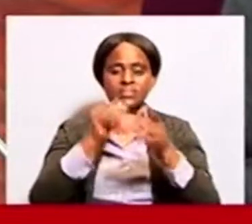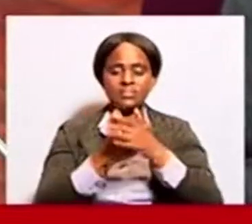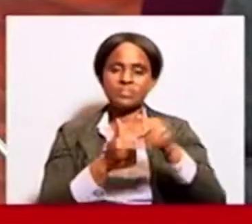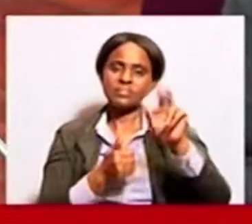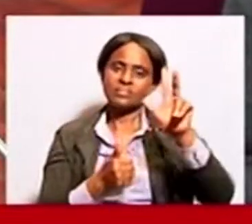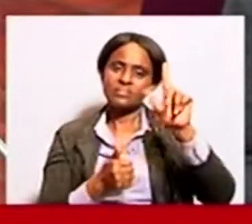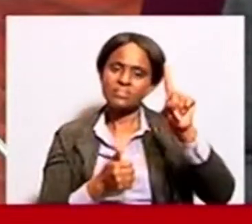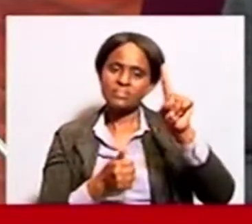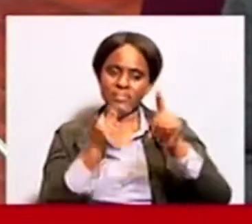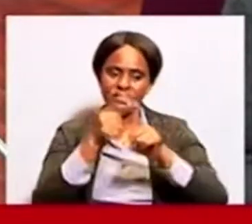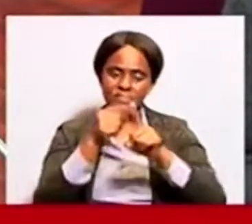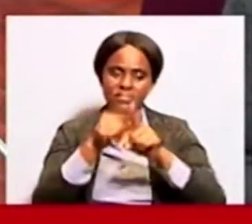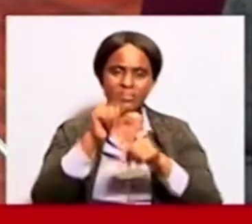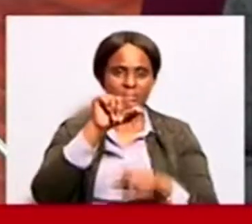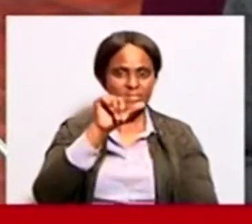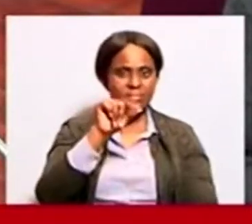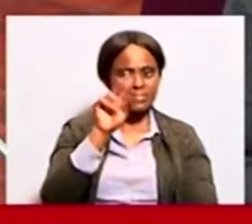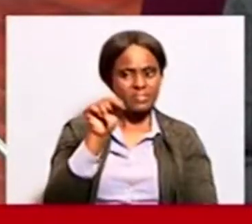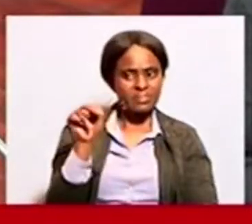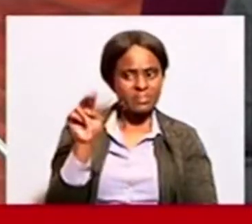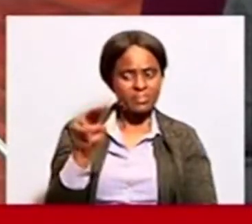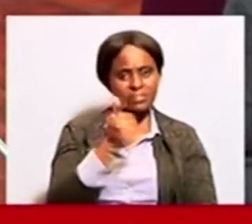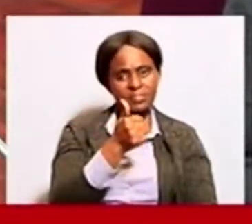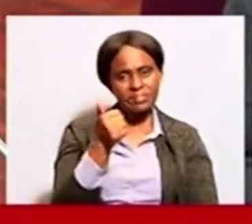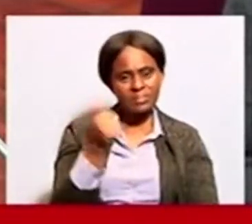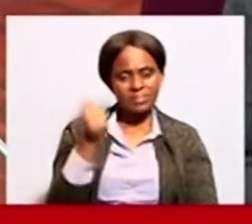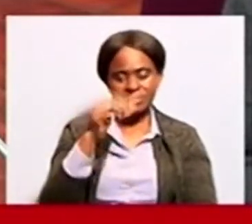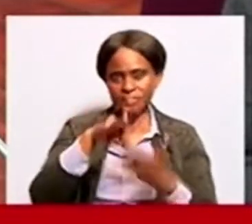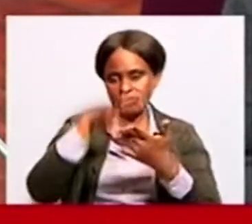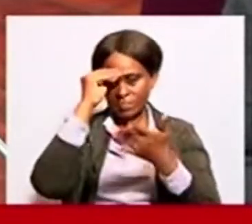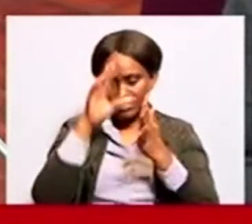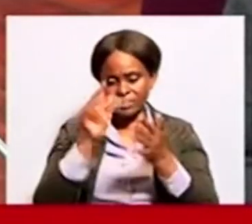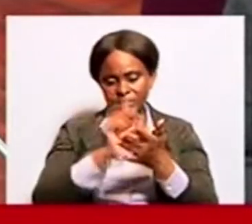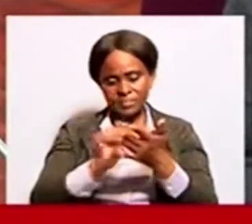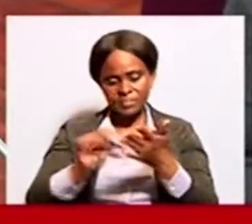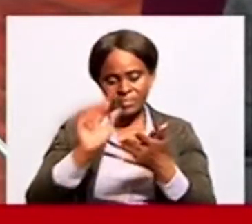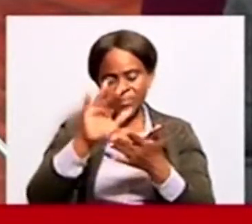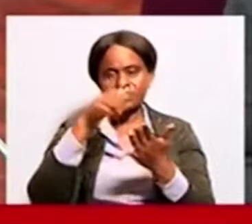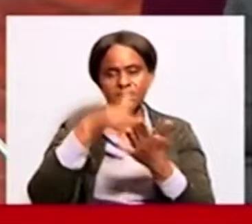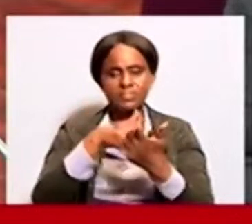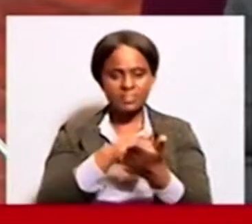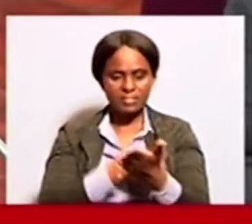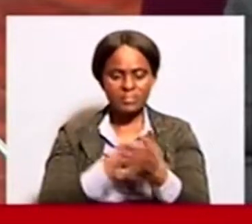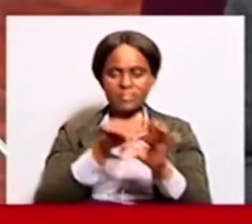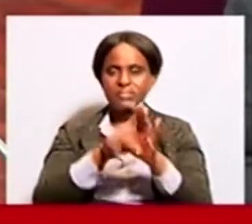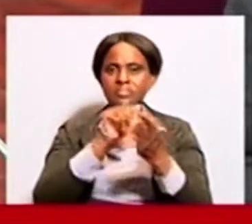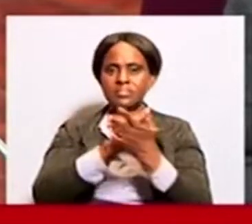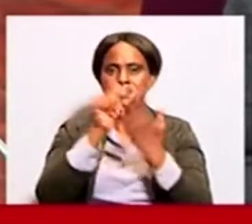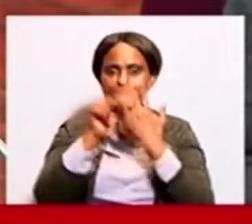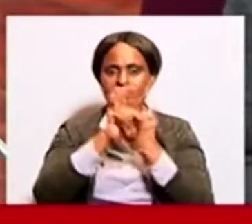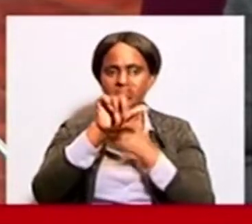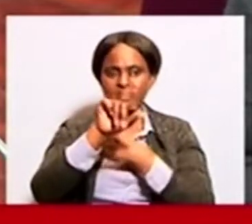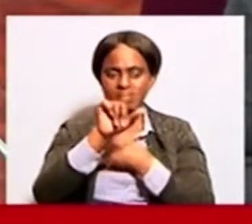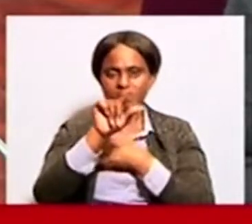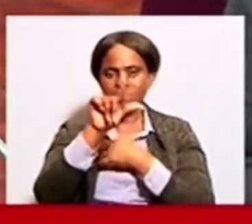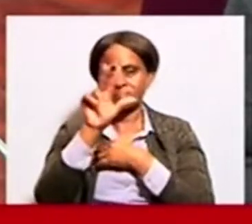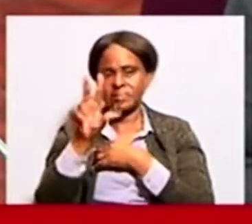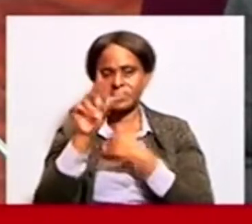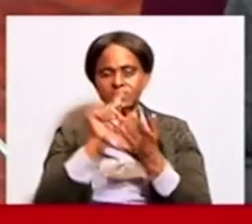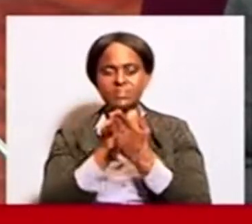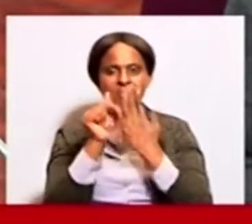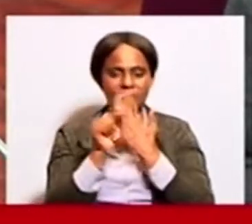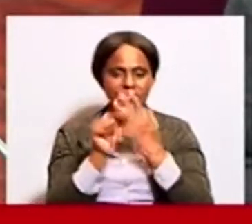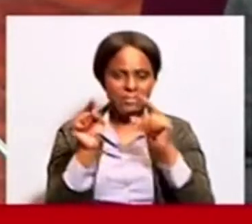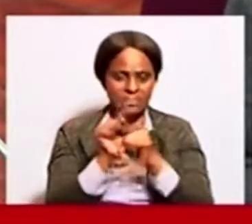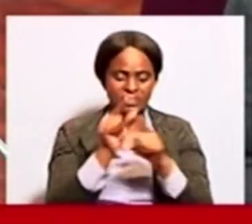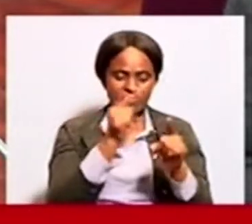31st December 2022, while other learners wrote their examinations in April 2023, August,